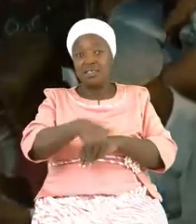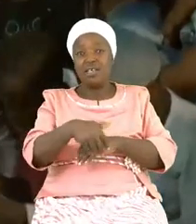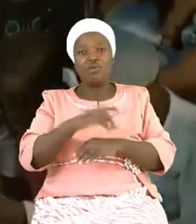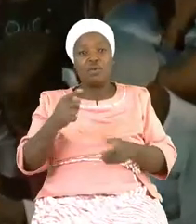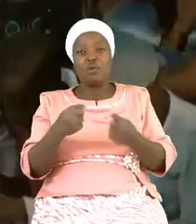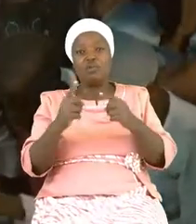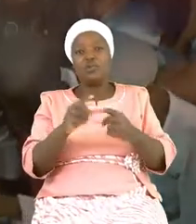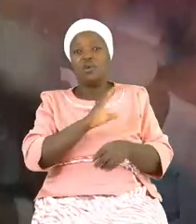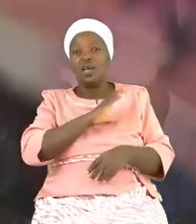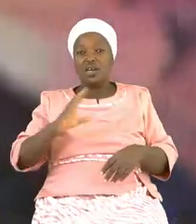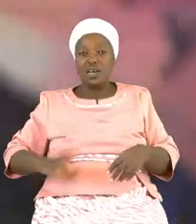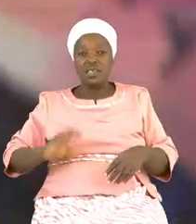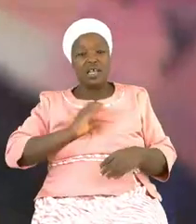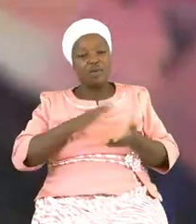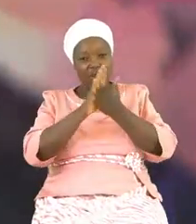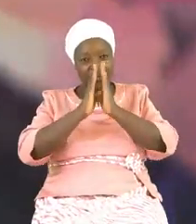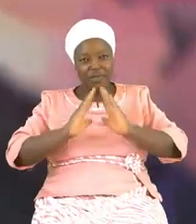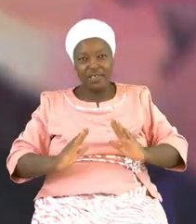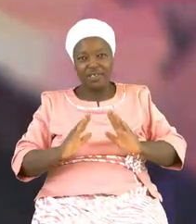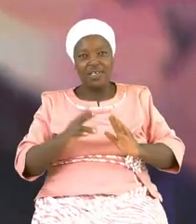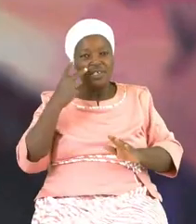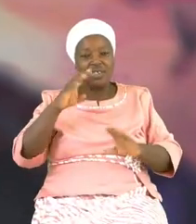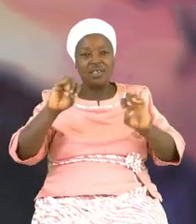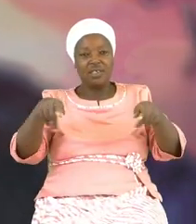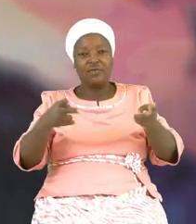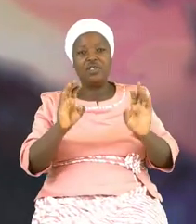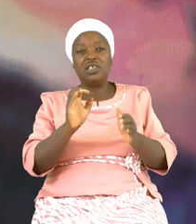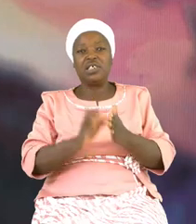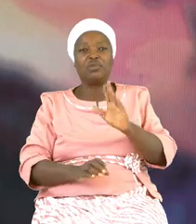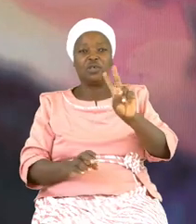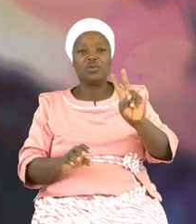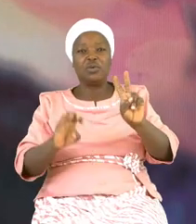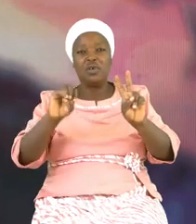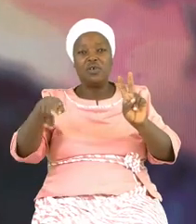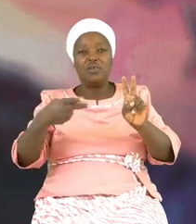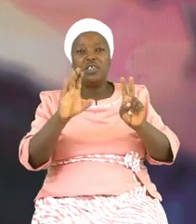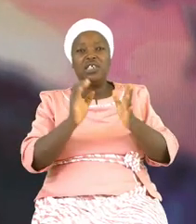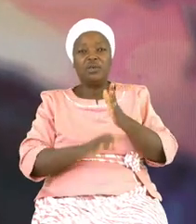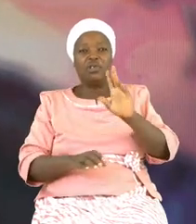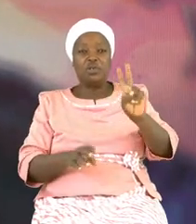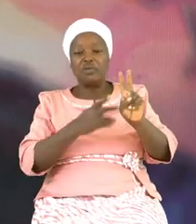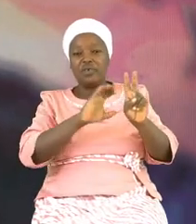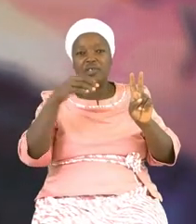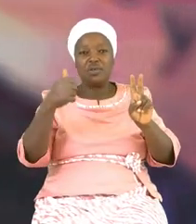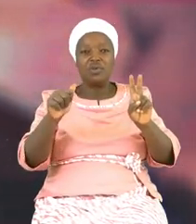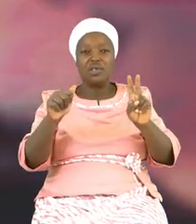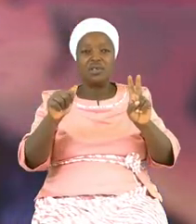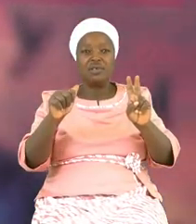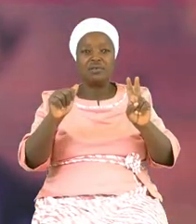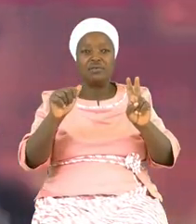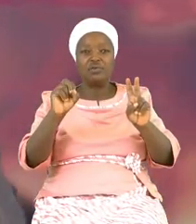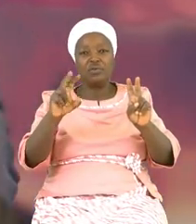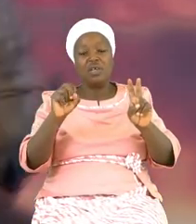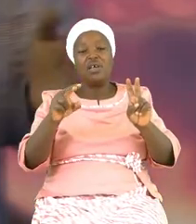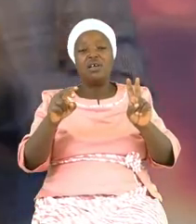our peace. Look at Ephesians chapter 2, and I'm reading from verse 12. Ephesians chapter